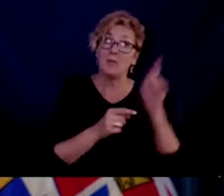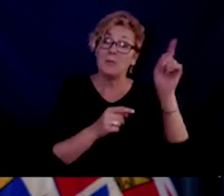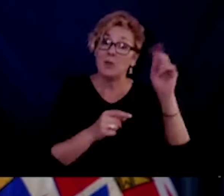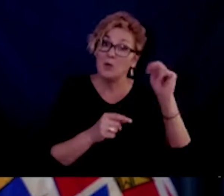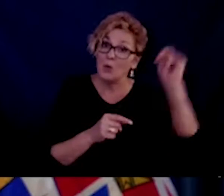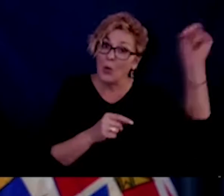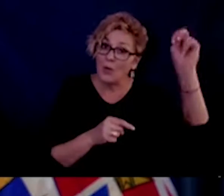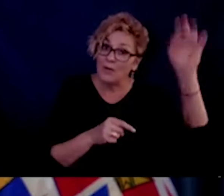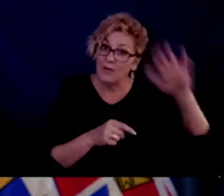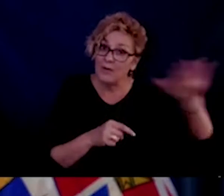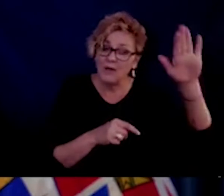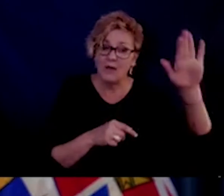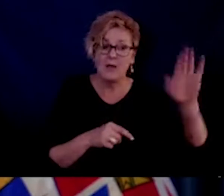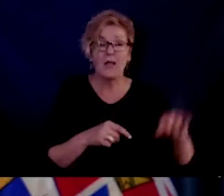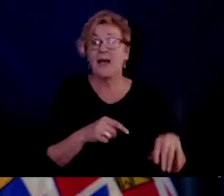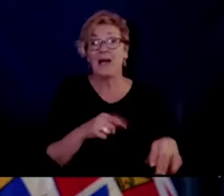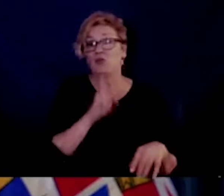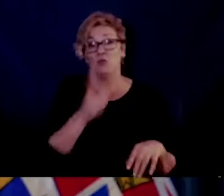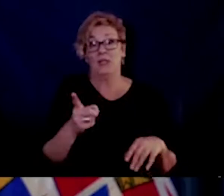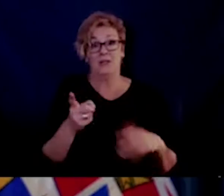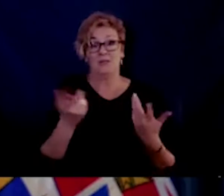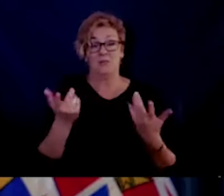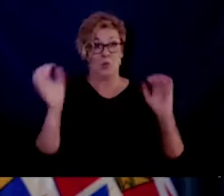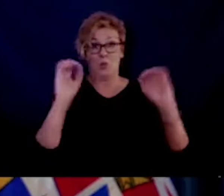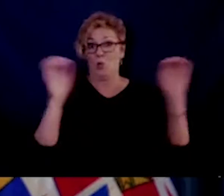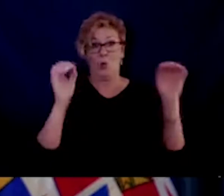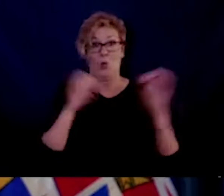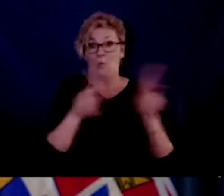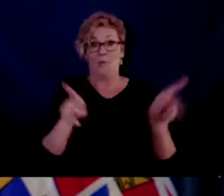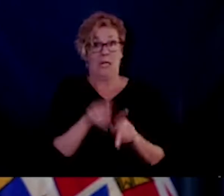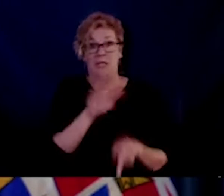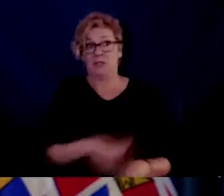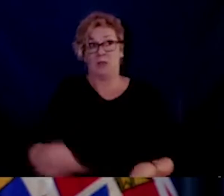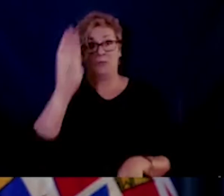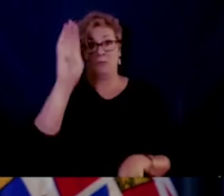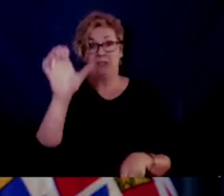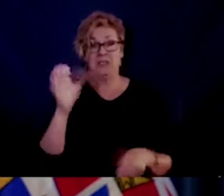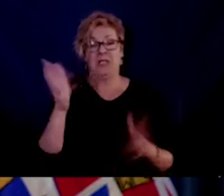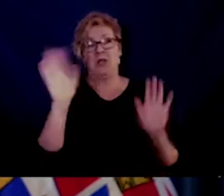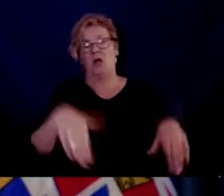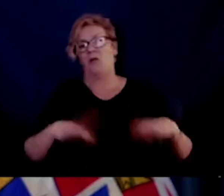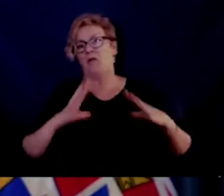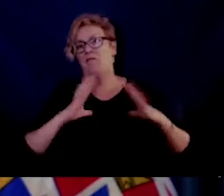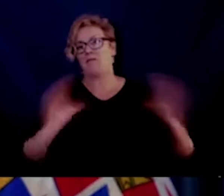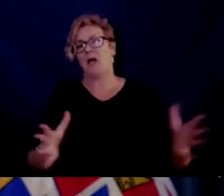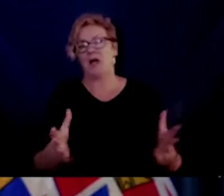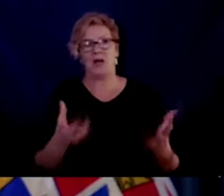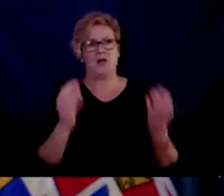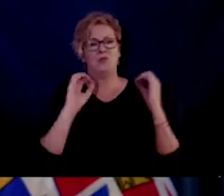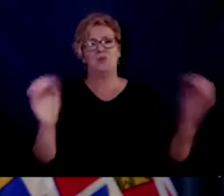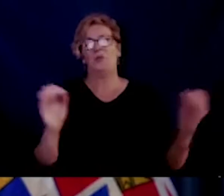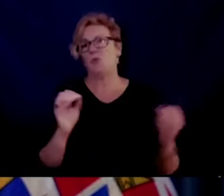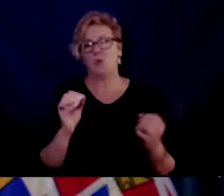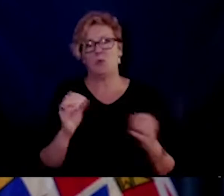in every part of the province. So the setting itself is the same. And I am hearing from people in the community,